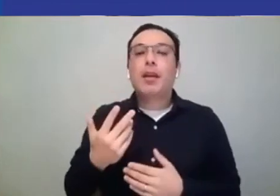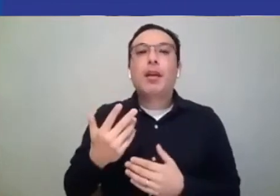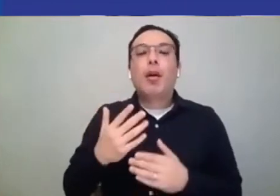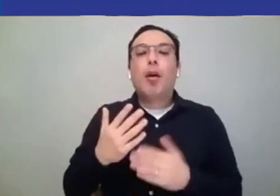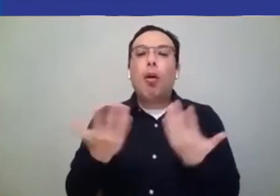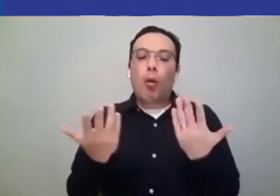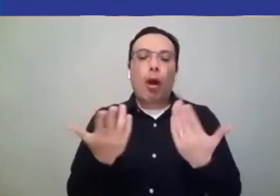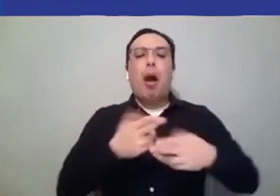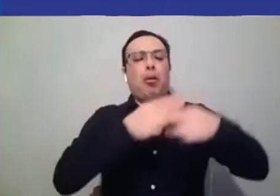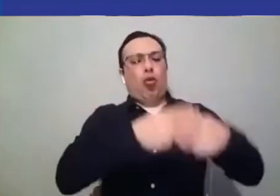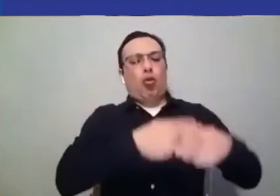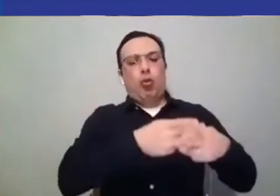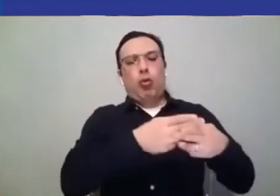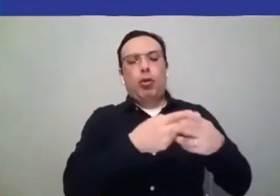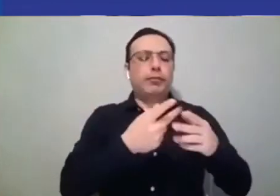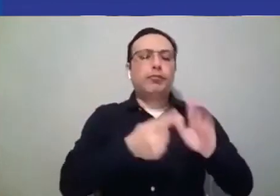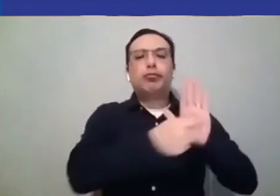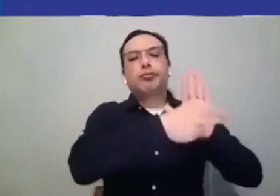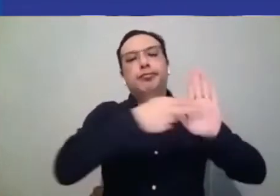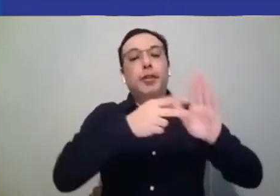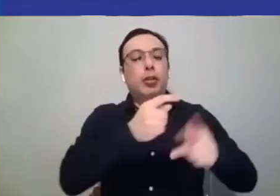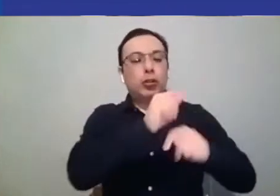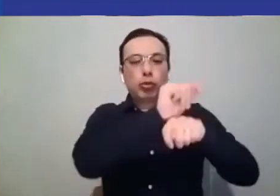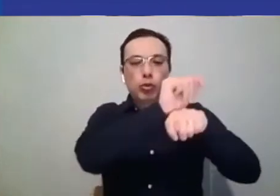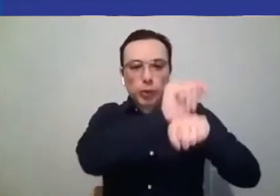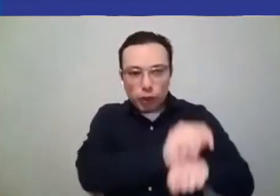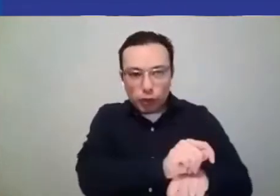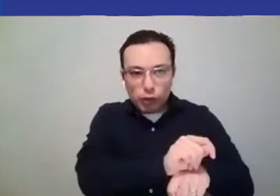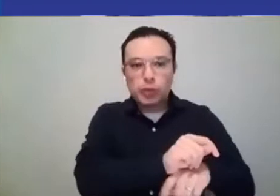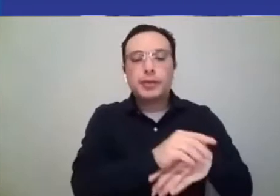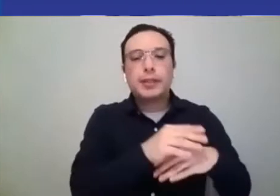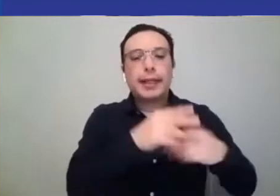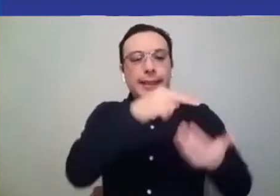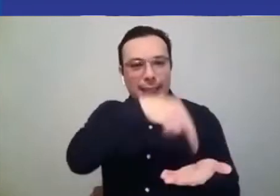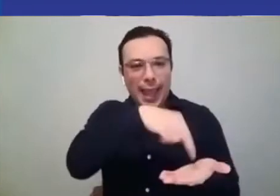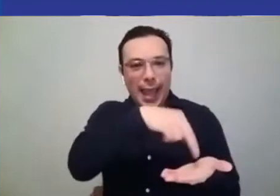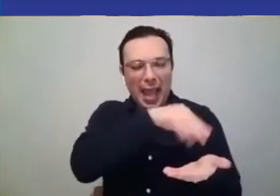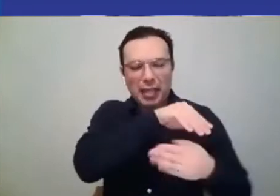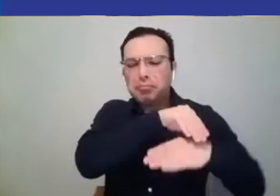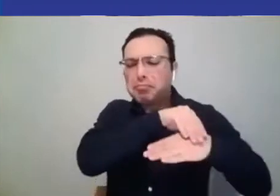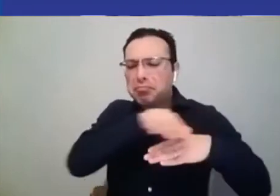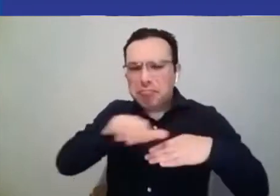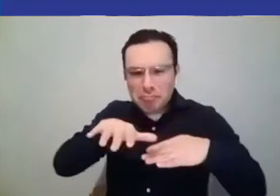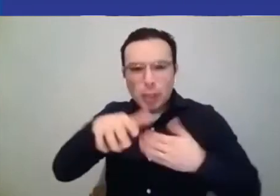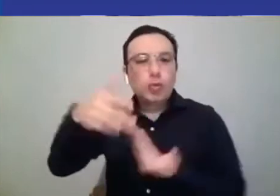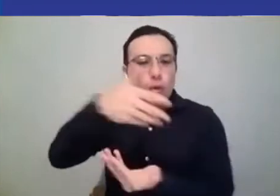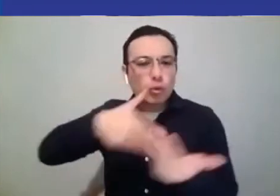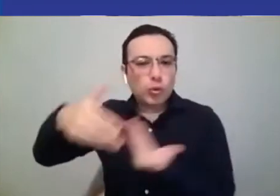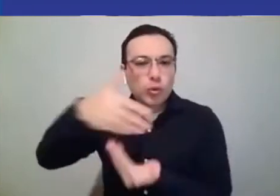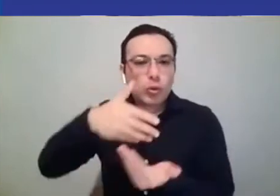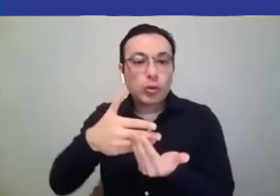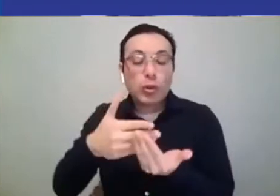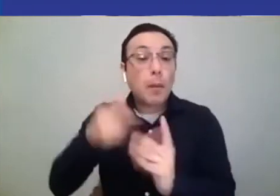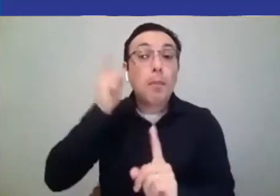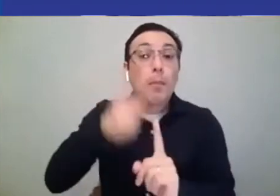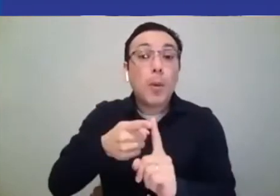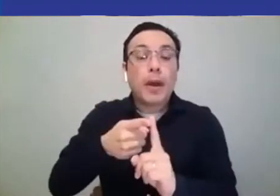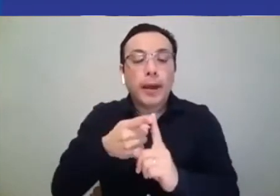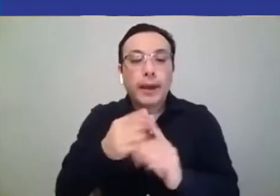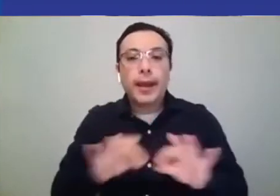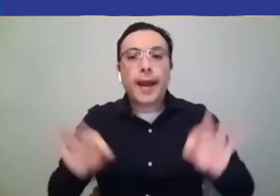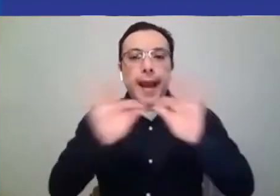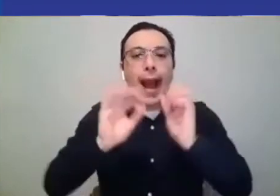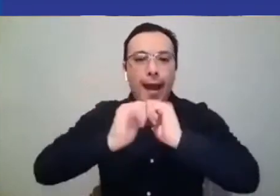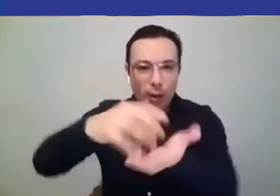at what I would call traditional dance. And we could apply that to social dance. So one of them is how it's